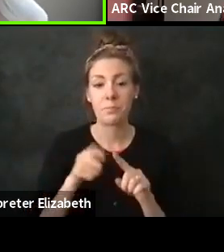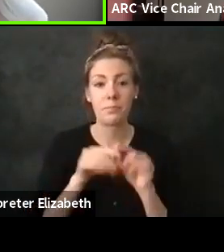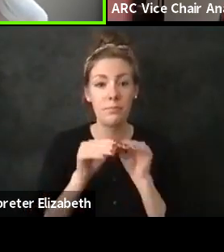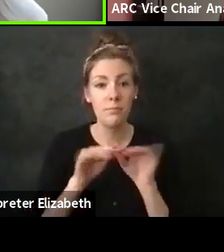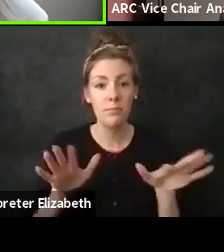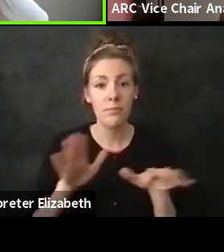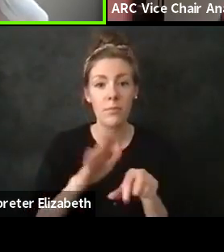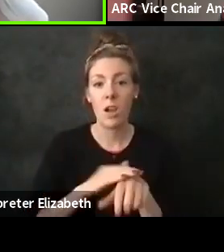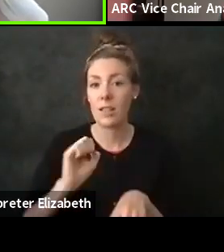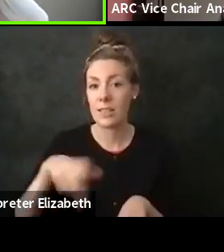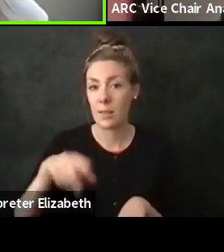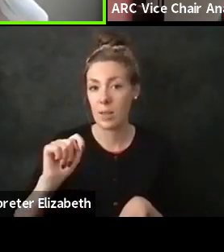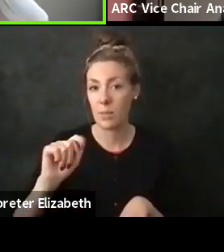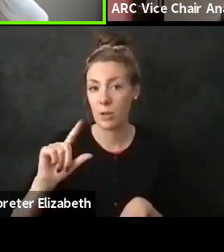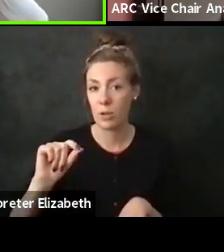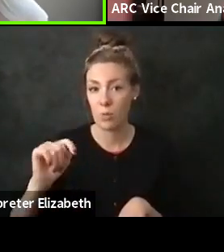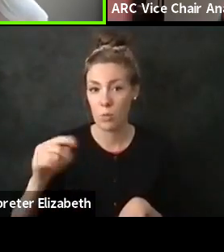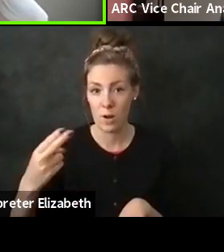September 20th,